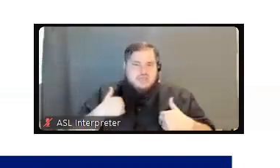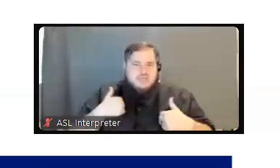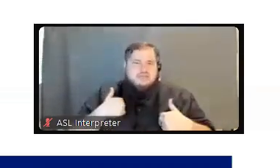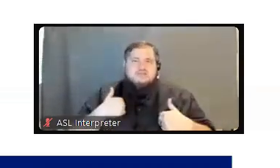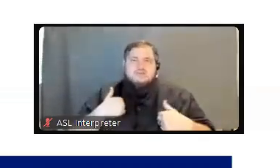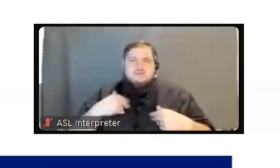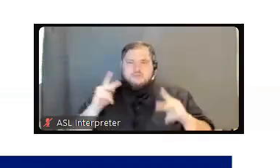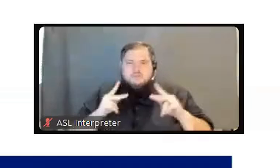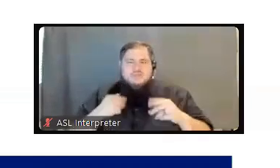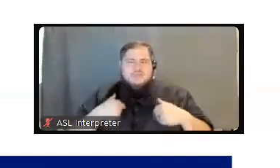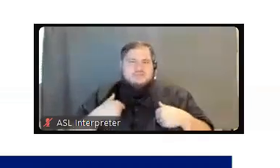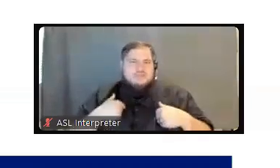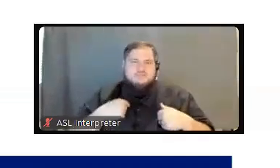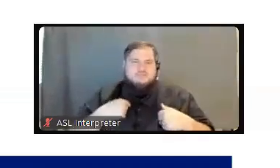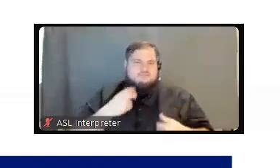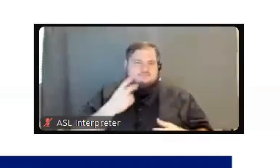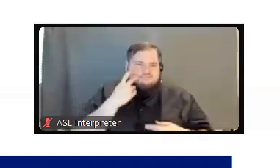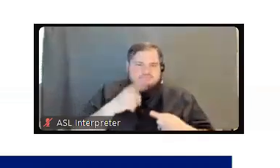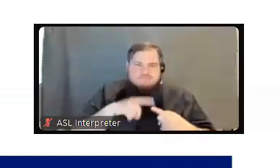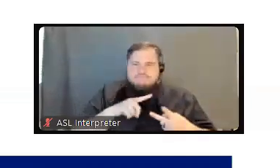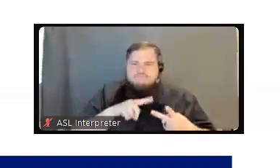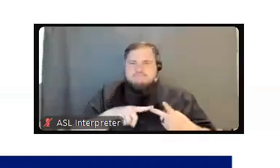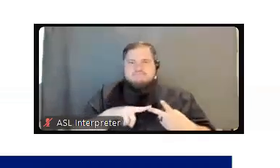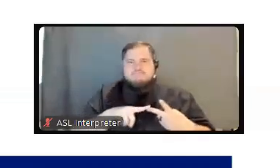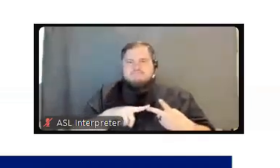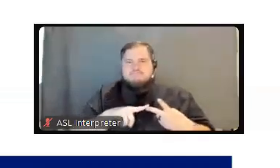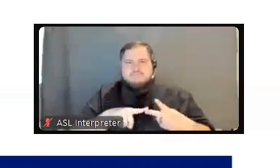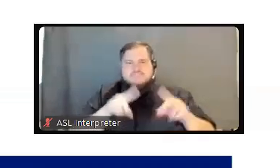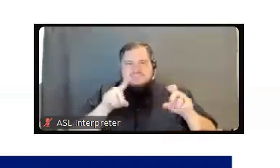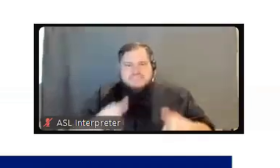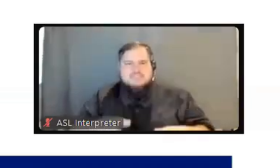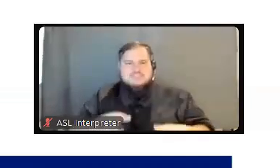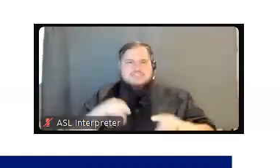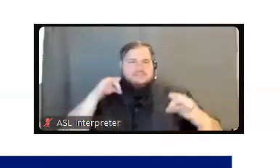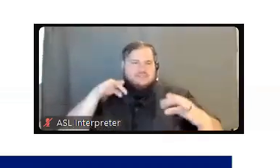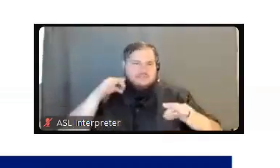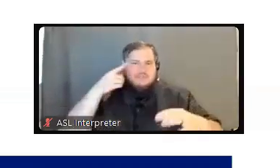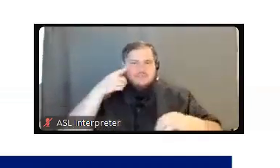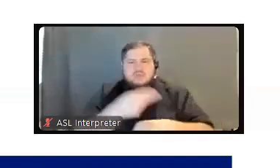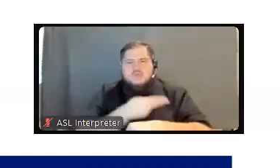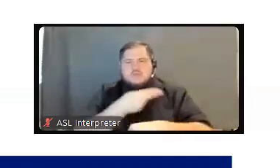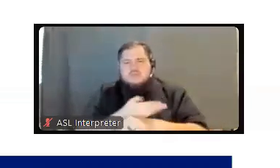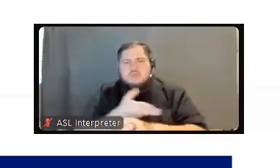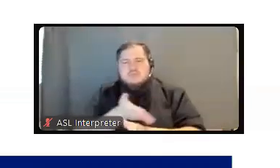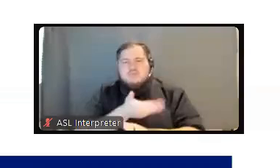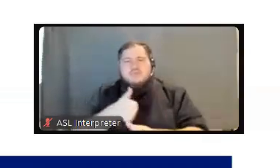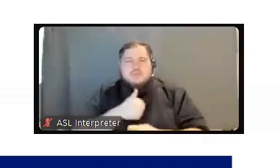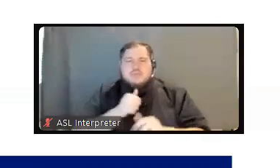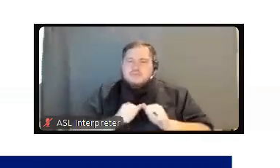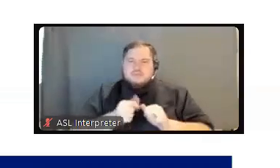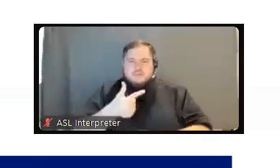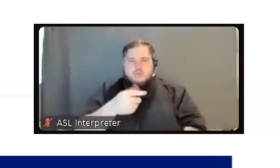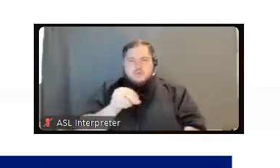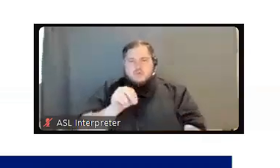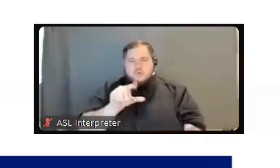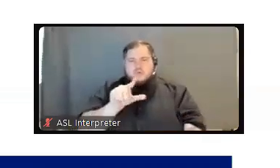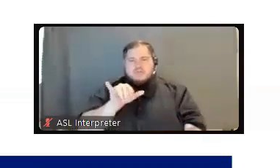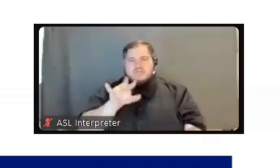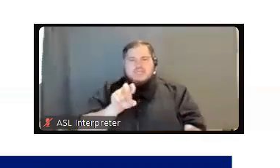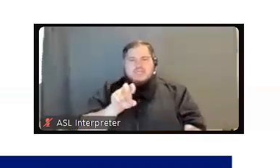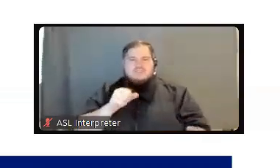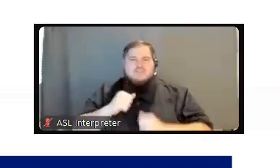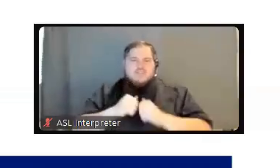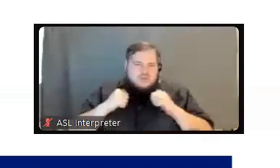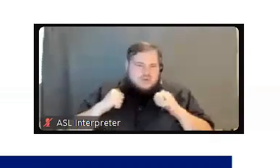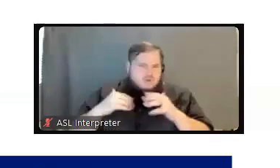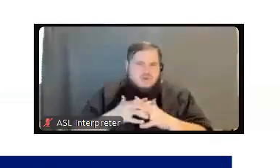visual impairment testing and providing feedback on usability before our go live launch. So they used